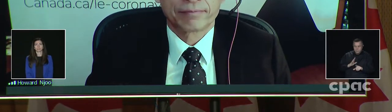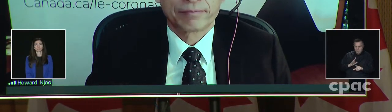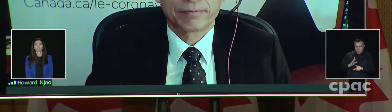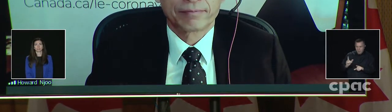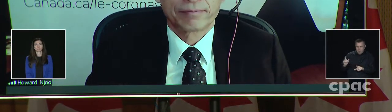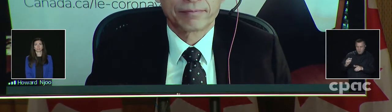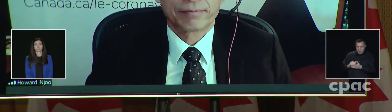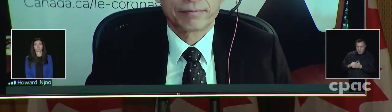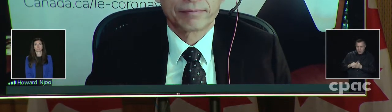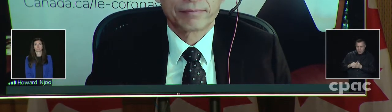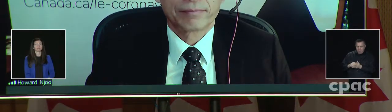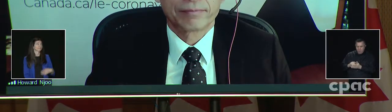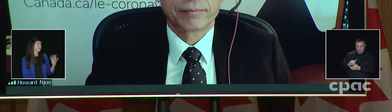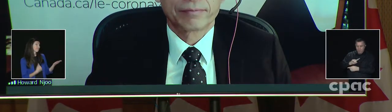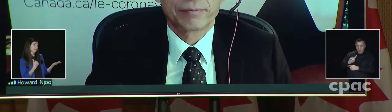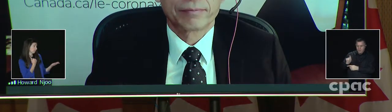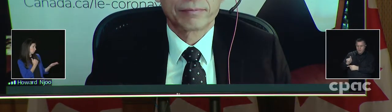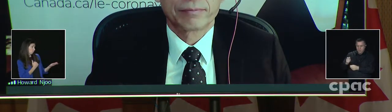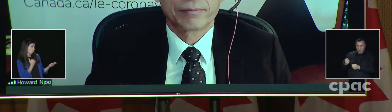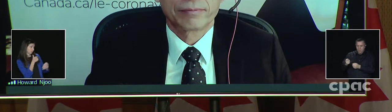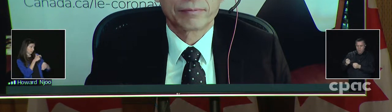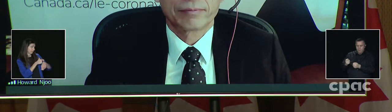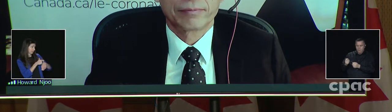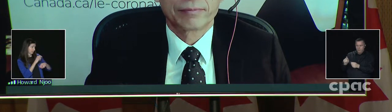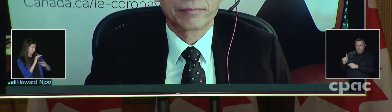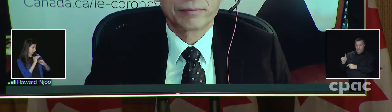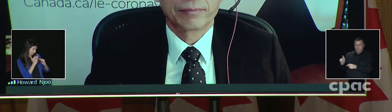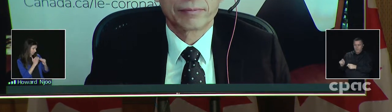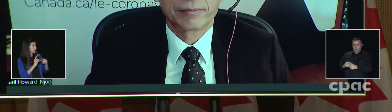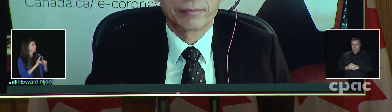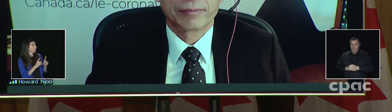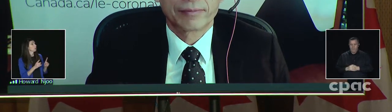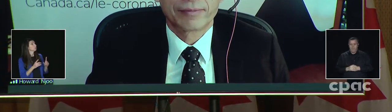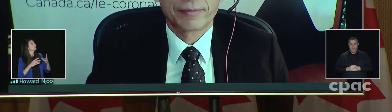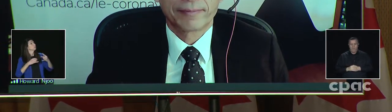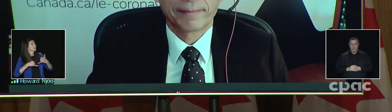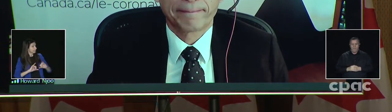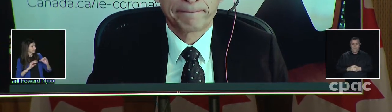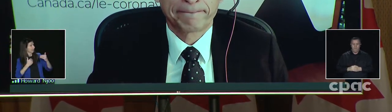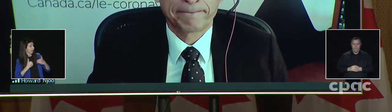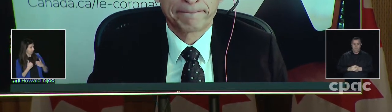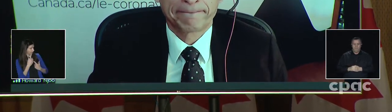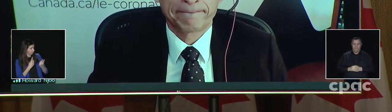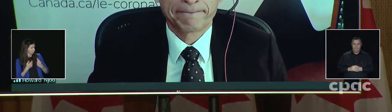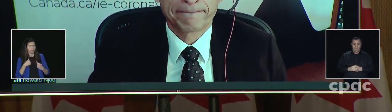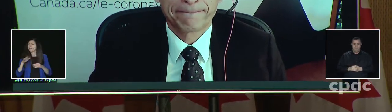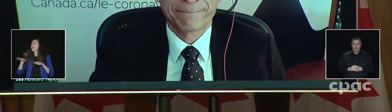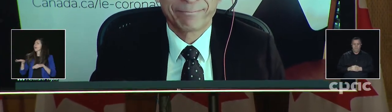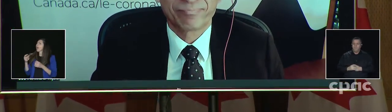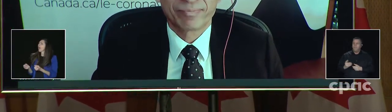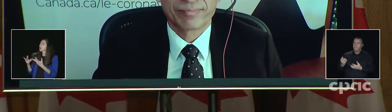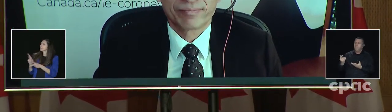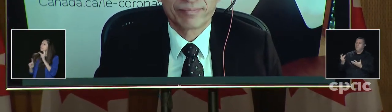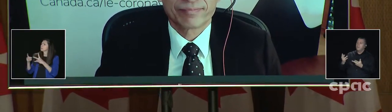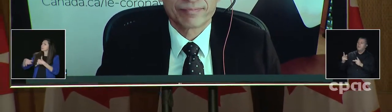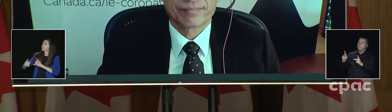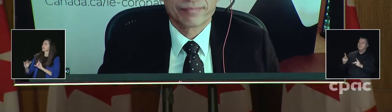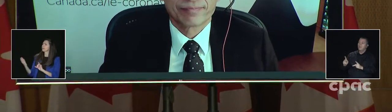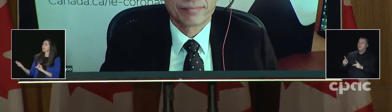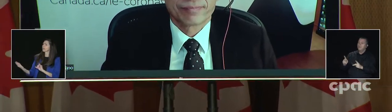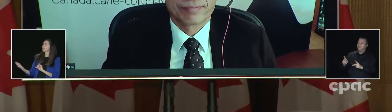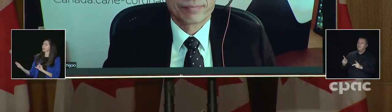I'm sorry, we're instructed not to take more questions, but we do have more questions. How many people are still in the queue? 3.